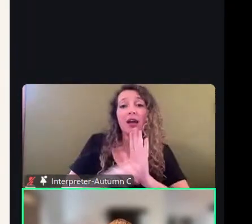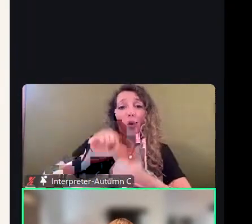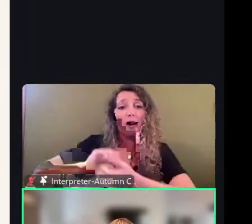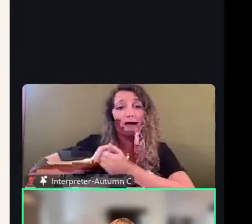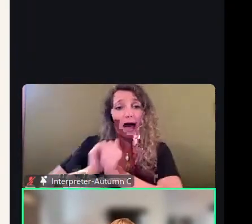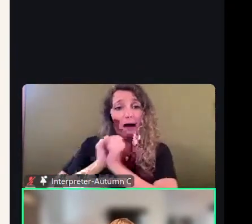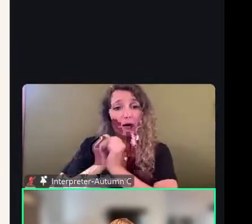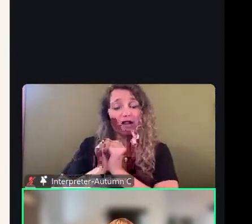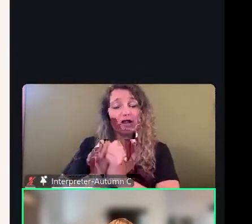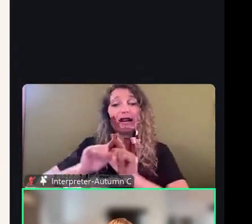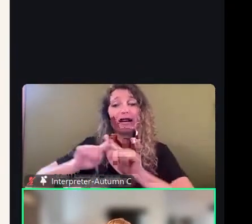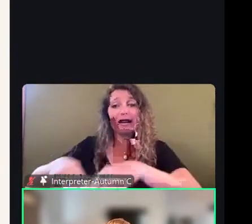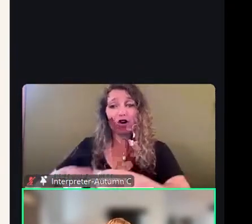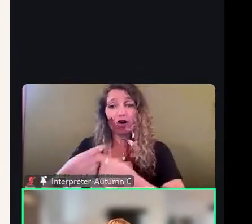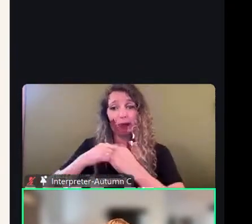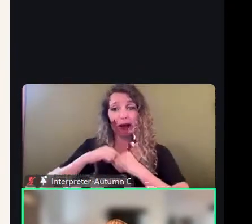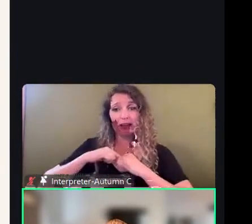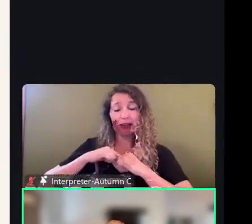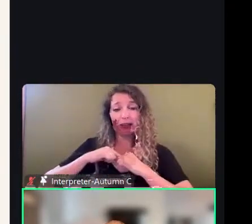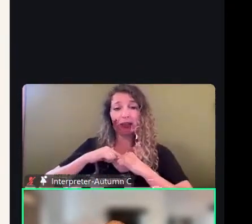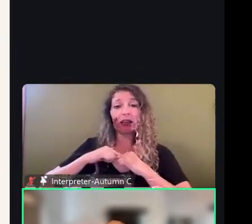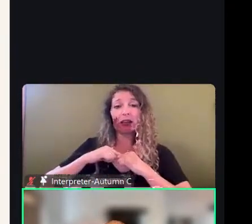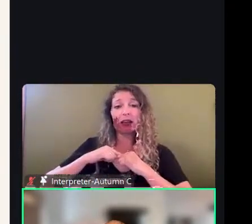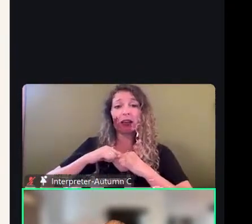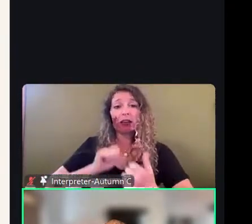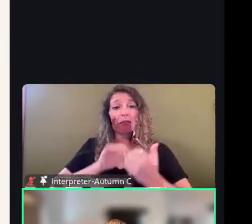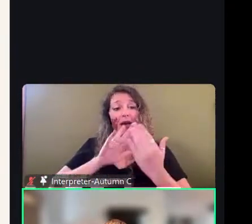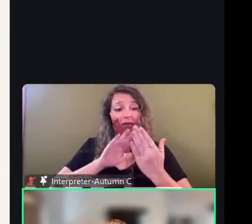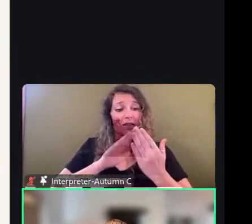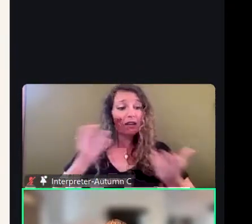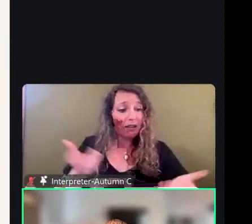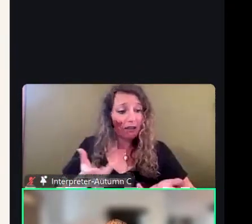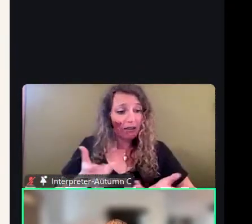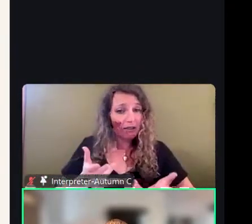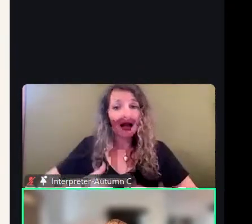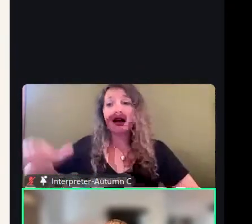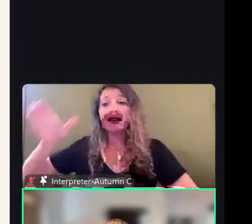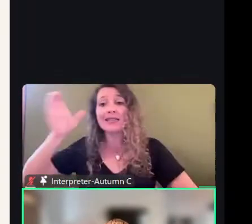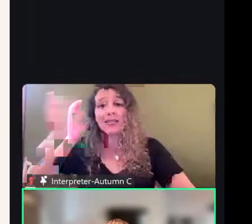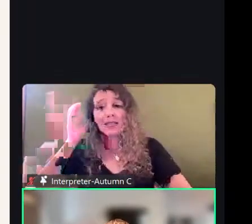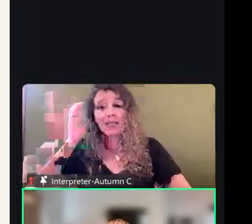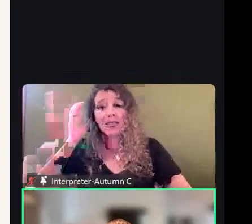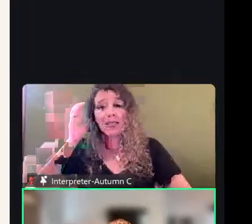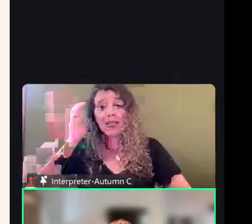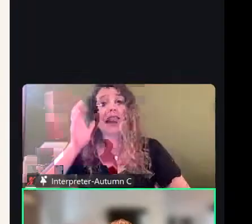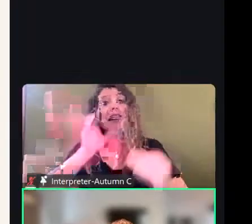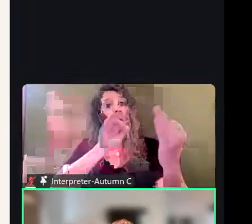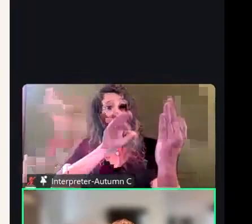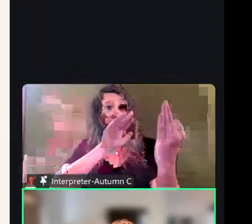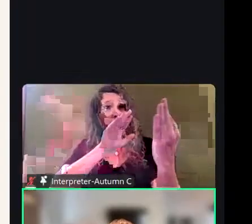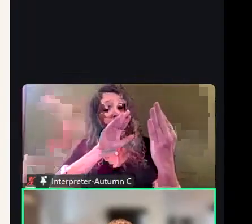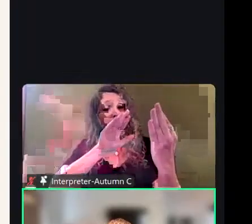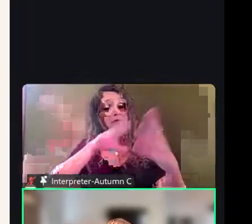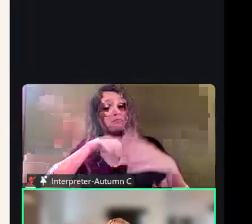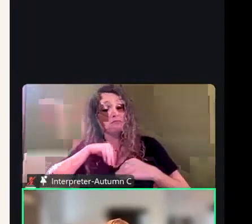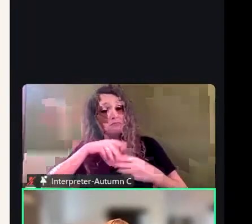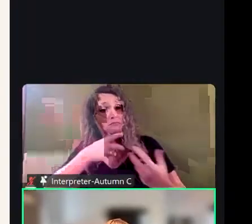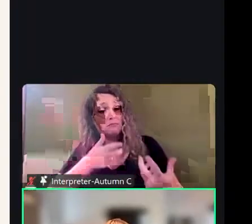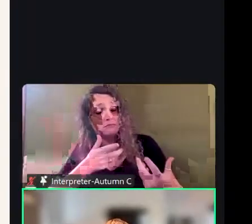and interdependence. Its methods are listening and openness to feedback,